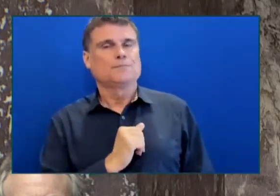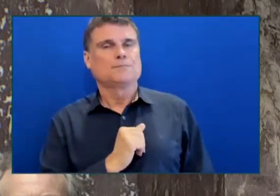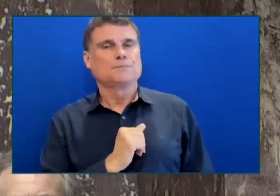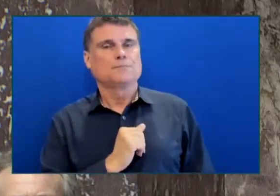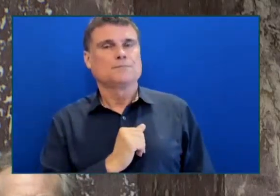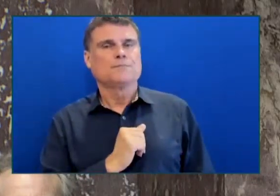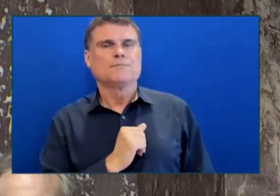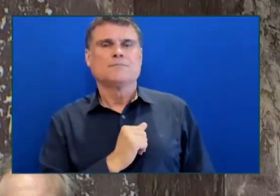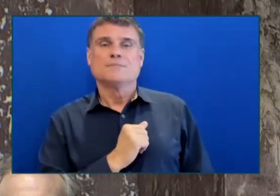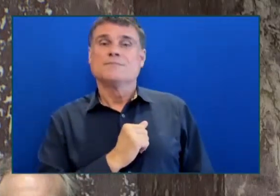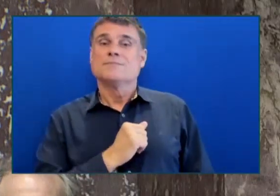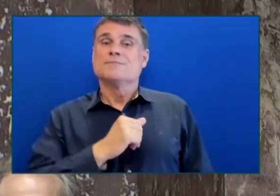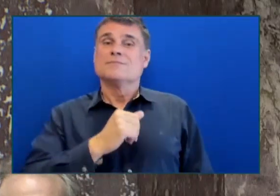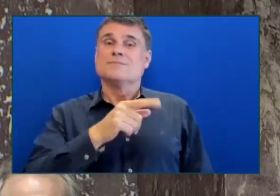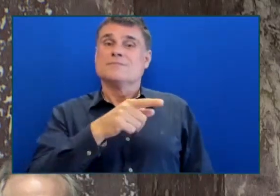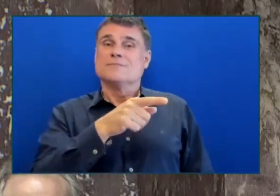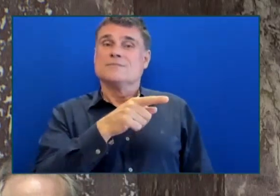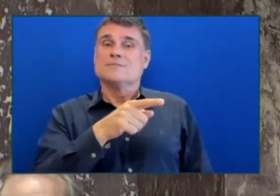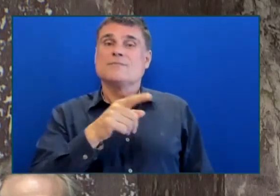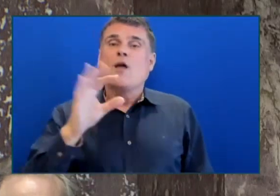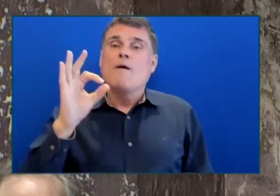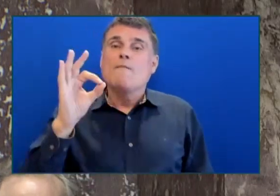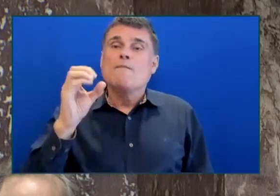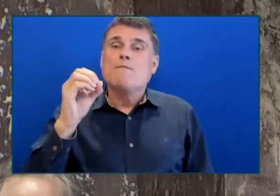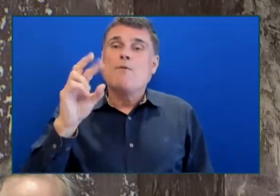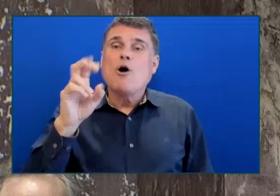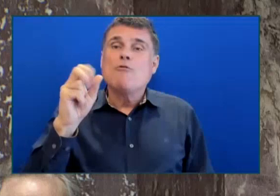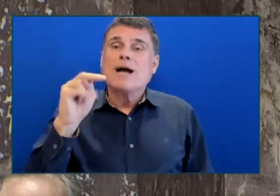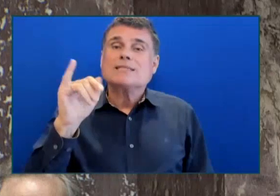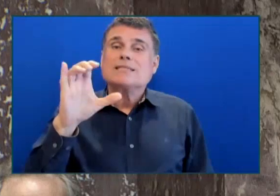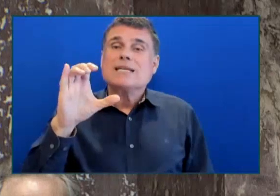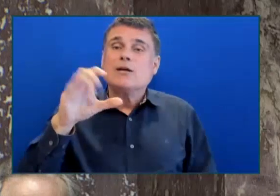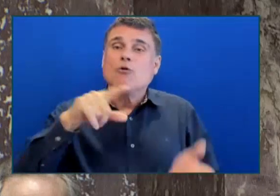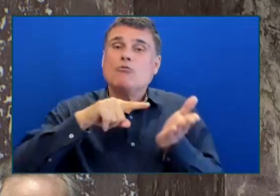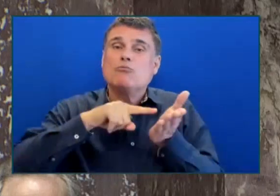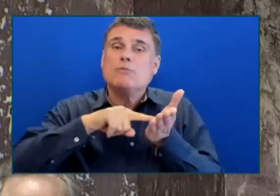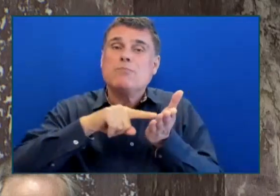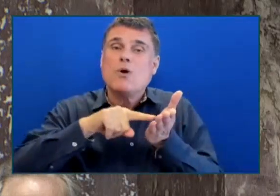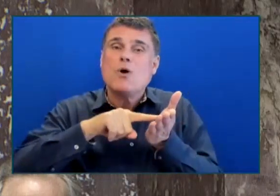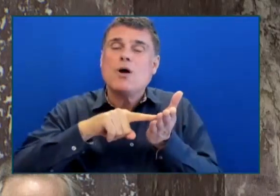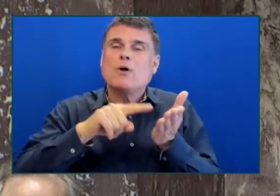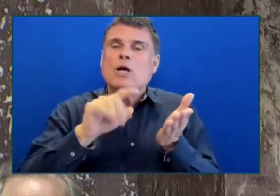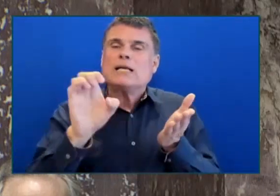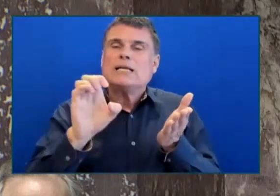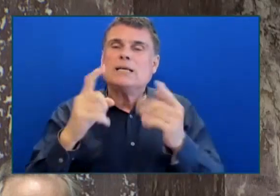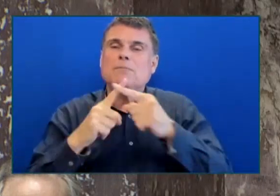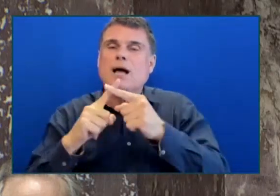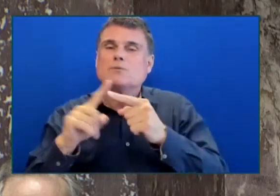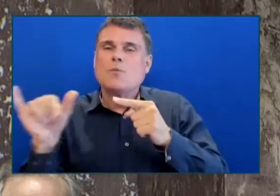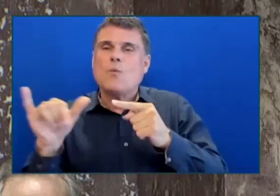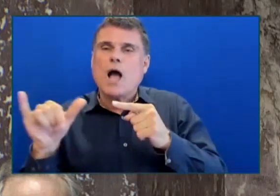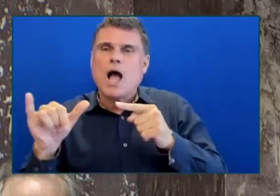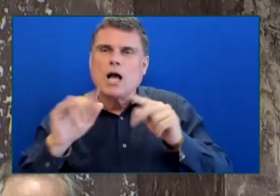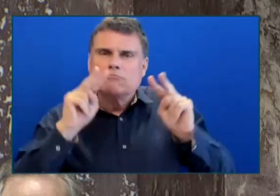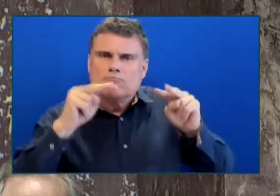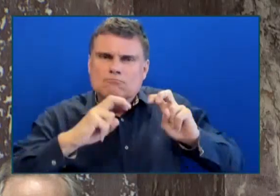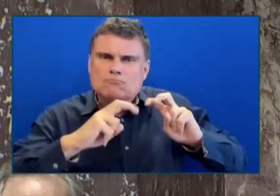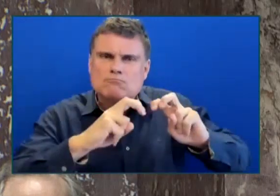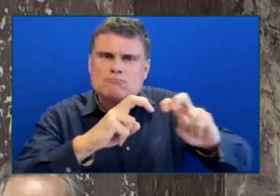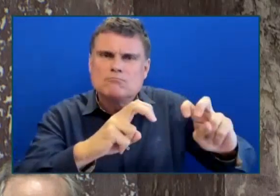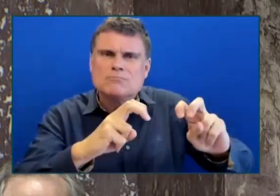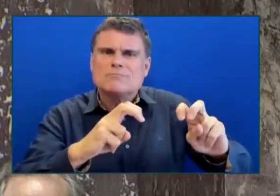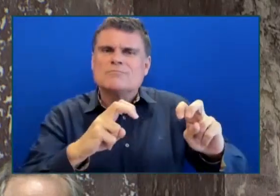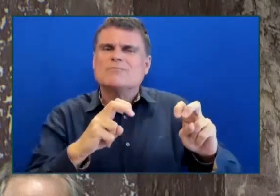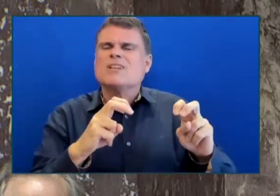forensic investigation done by Ernst & Young, by the Controller General's Office. Honourable Speaker, for the first time in BC's history, a report was released